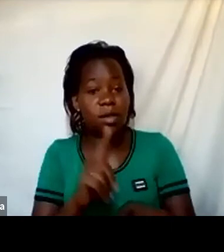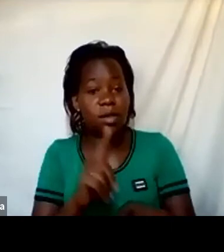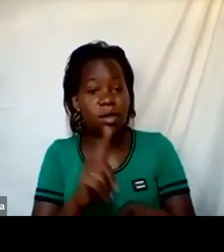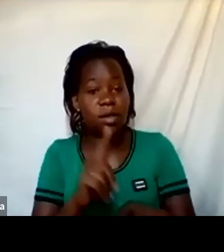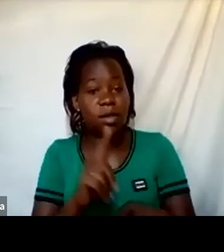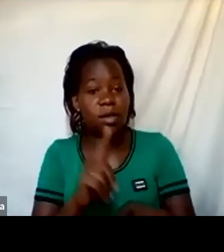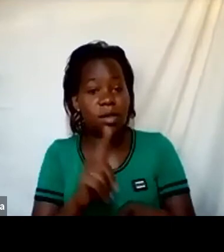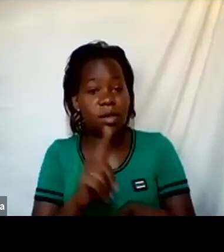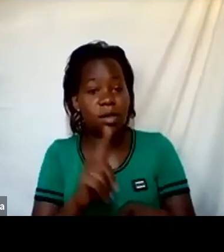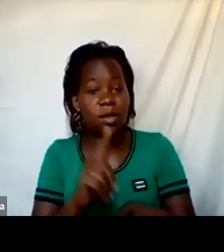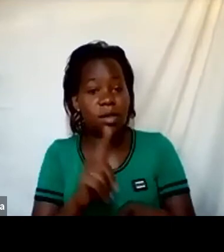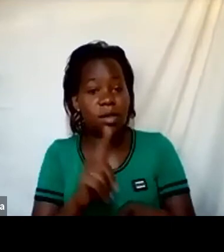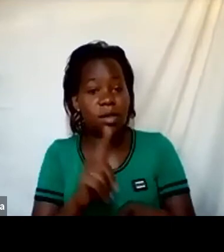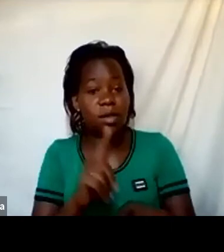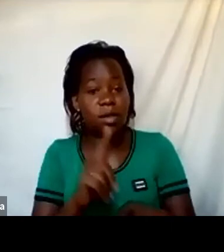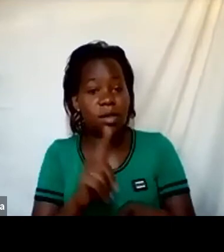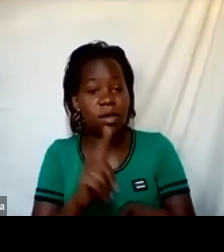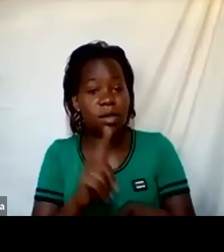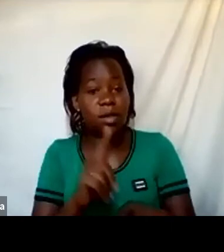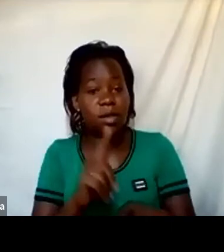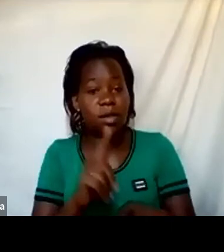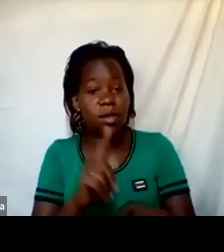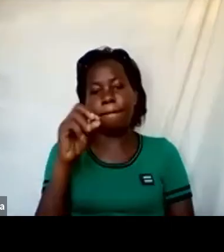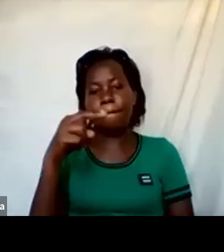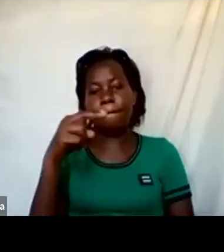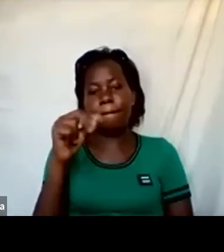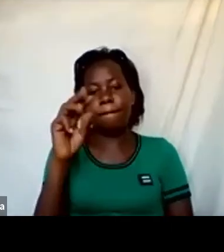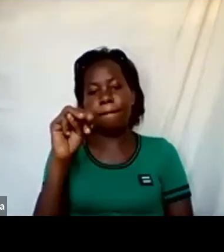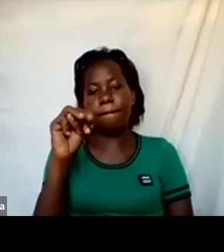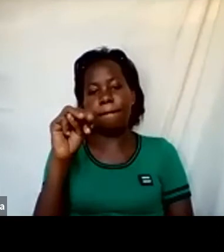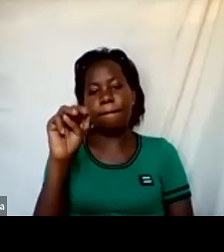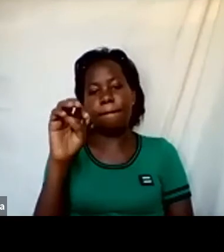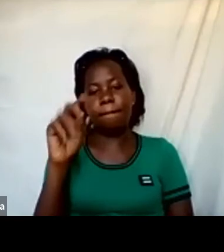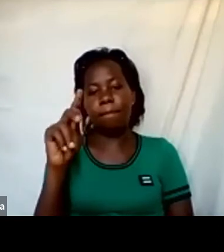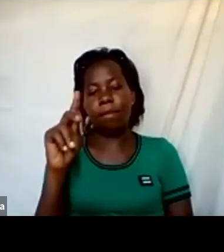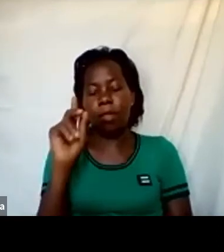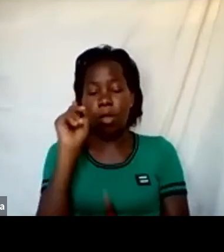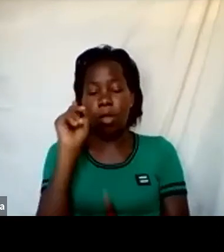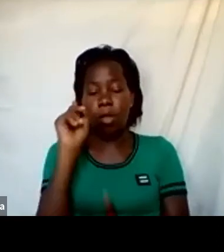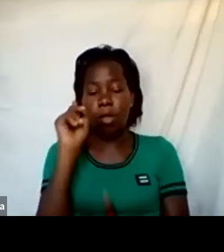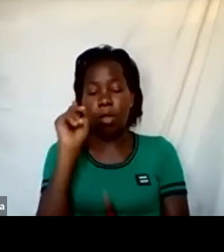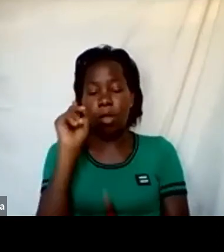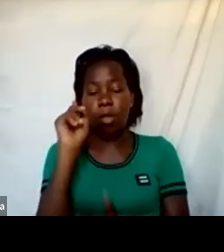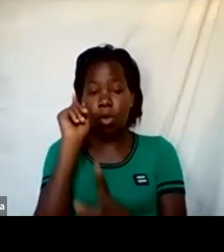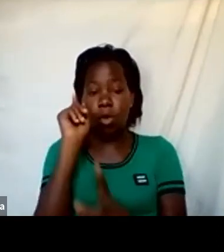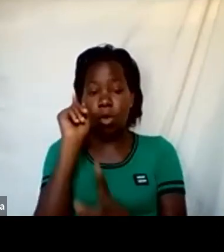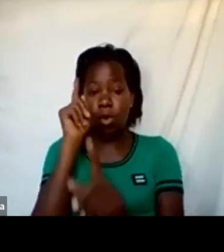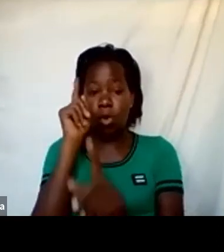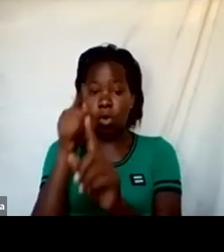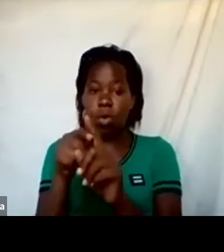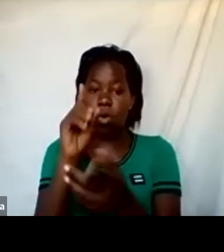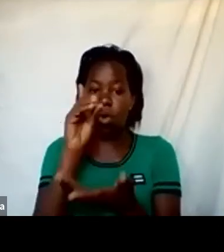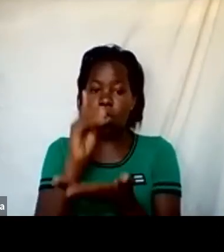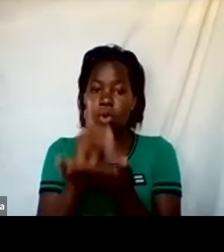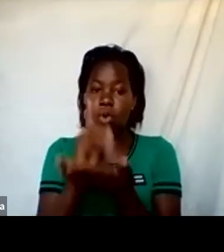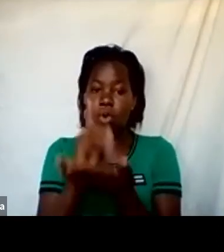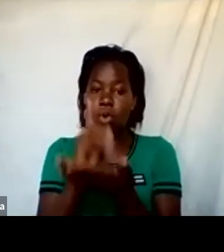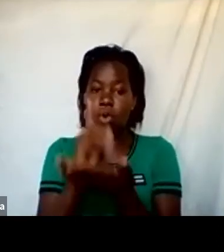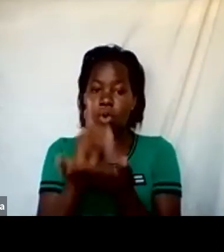Mohammed Kafuma. To Dr. Maggie, my idea is to limit challenges or problems.